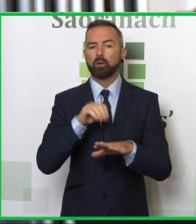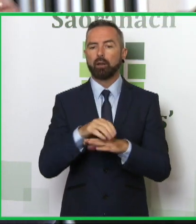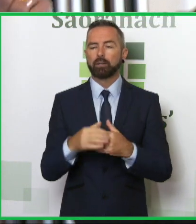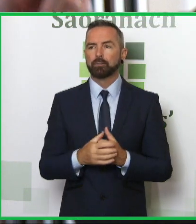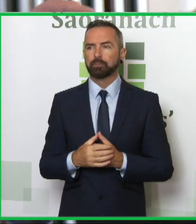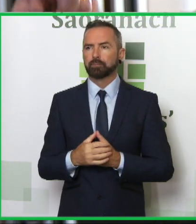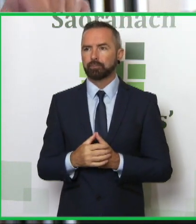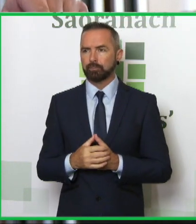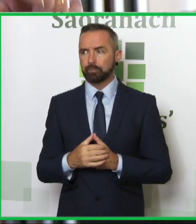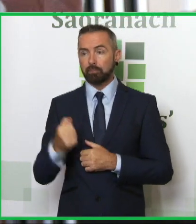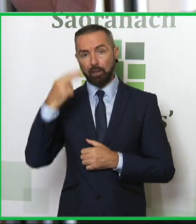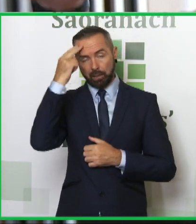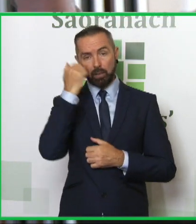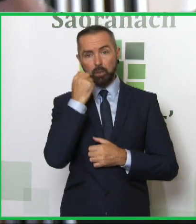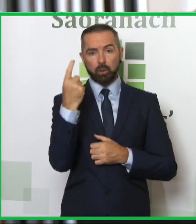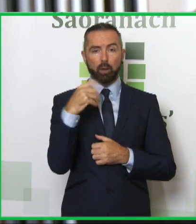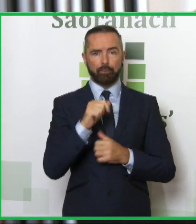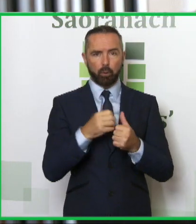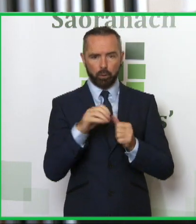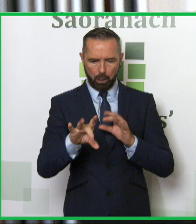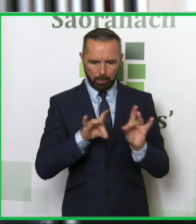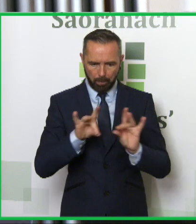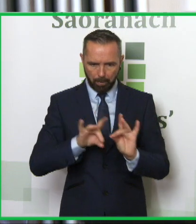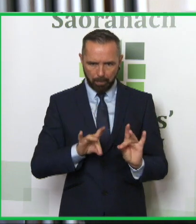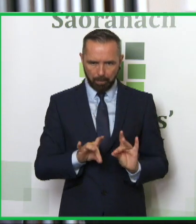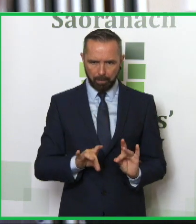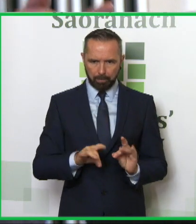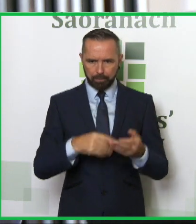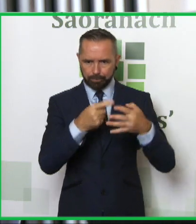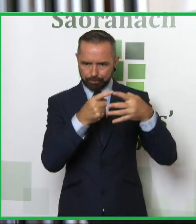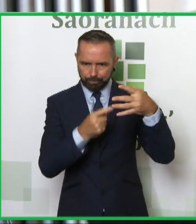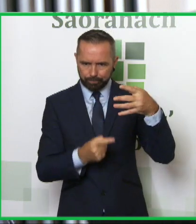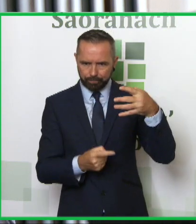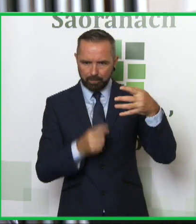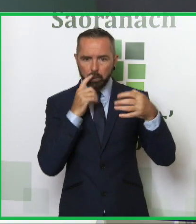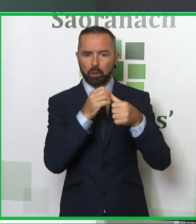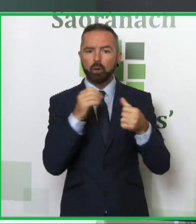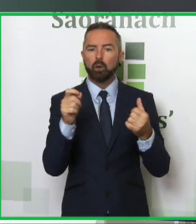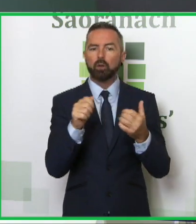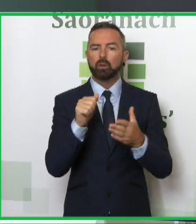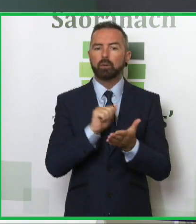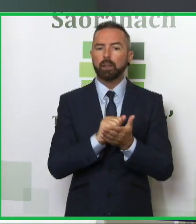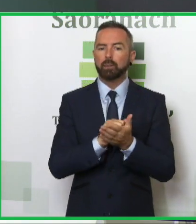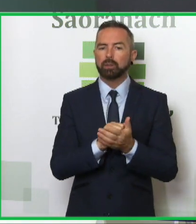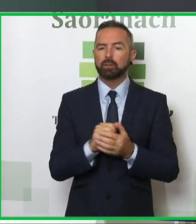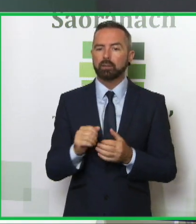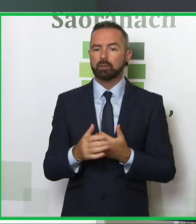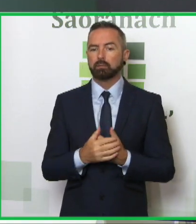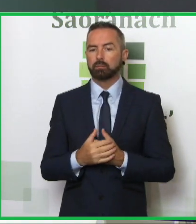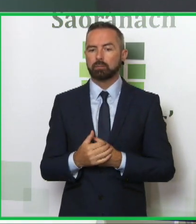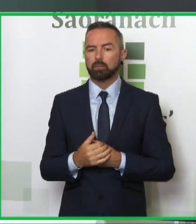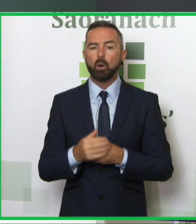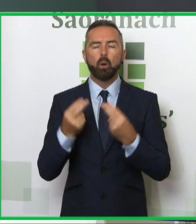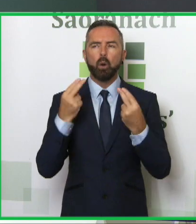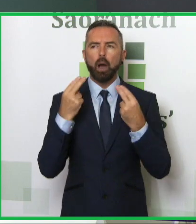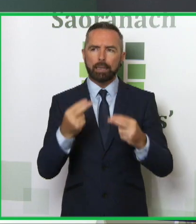case? I understand number 2, we go to the next one, but in the other cases? Yeah, I'll need to examine in detail